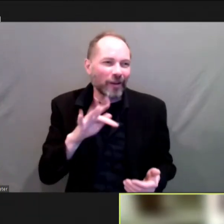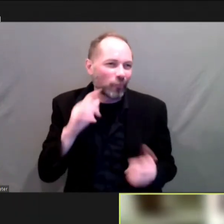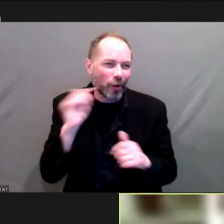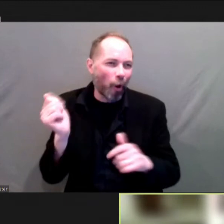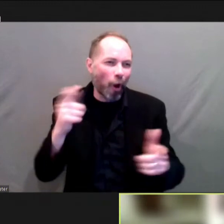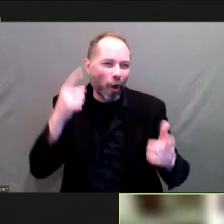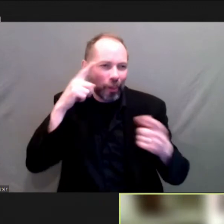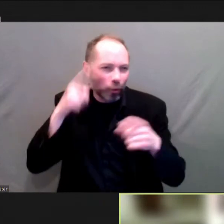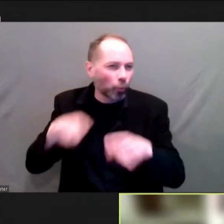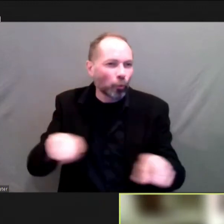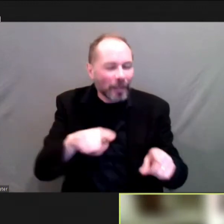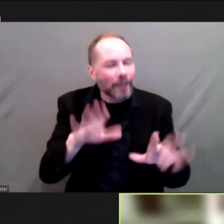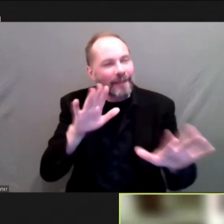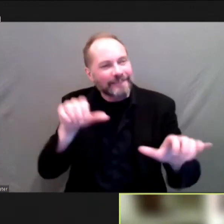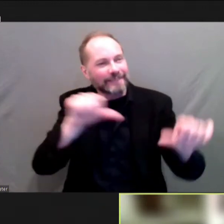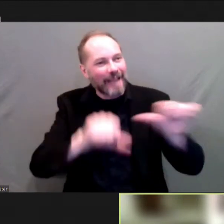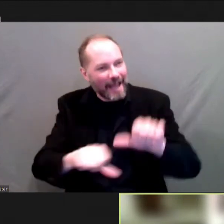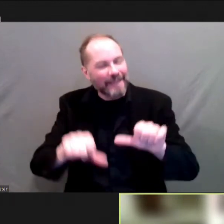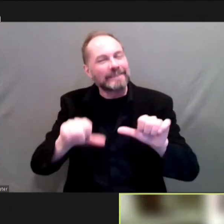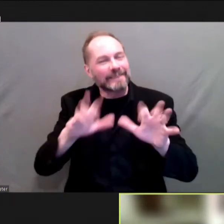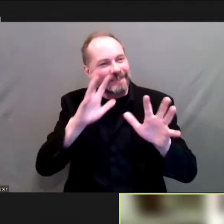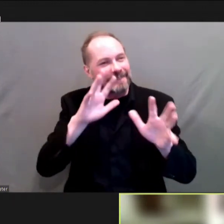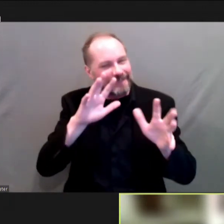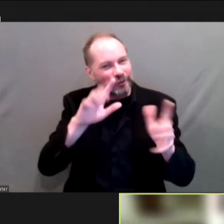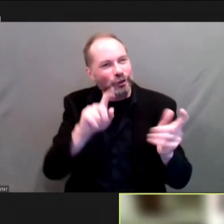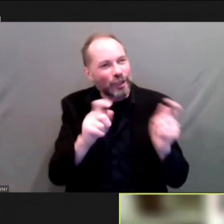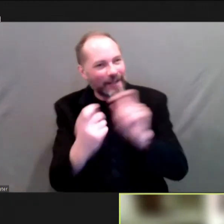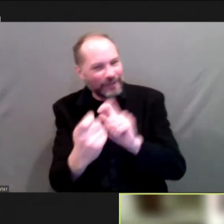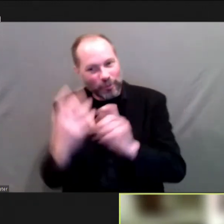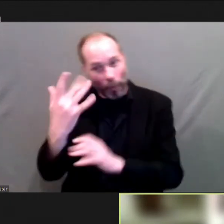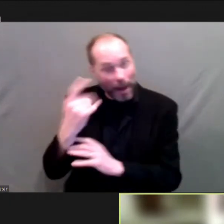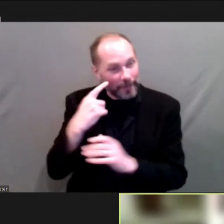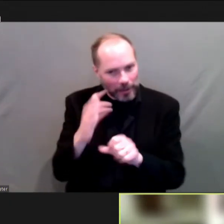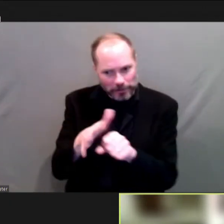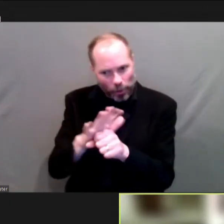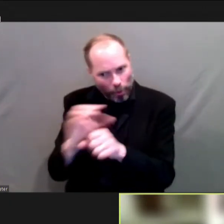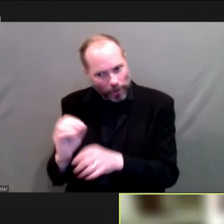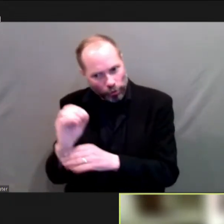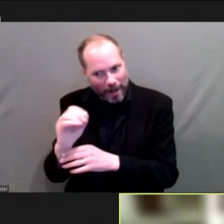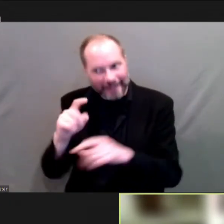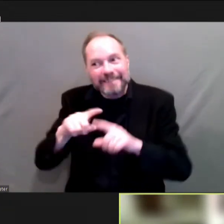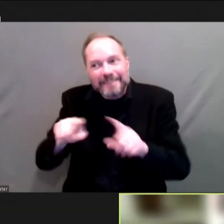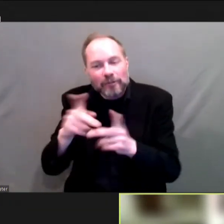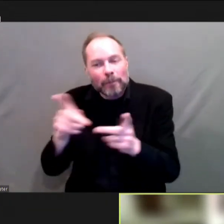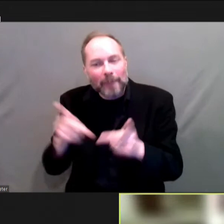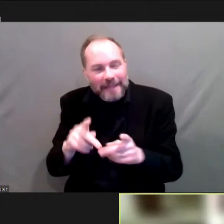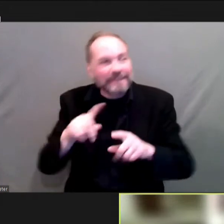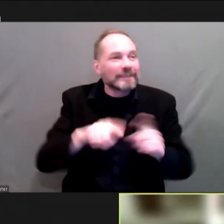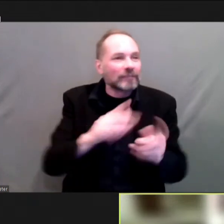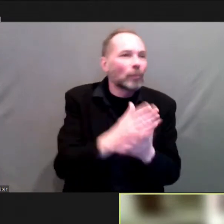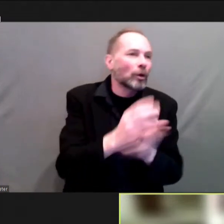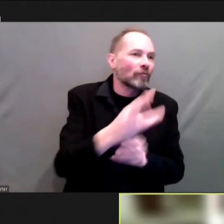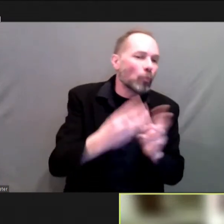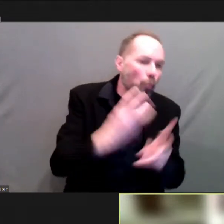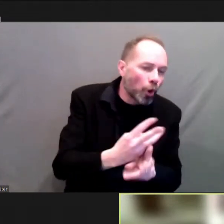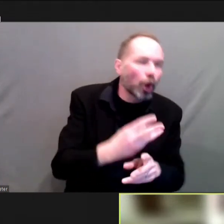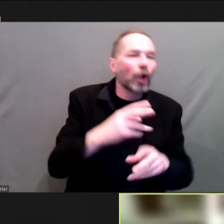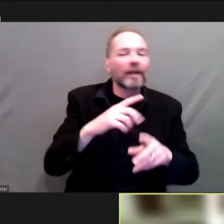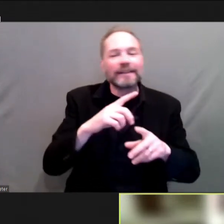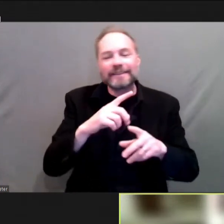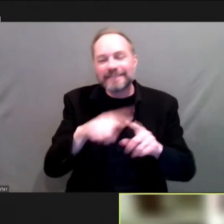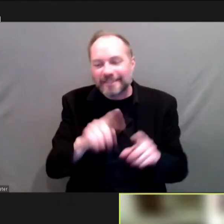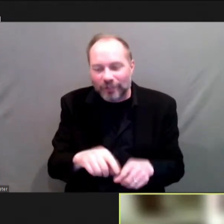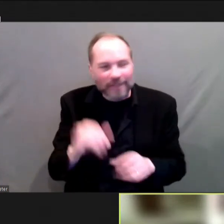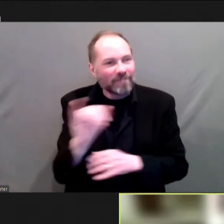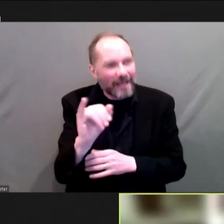It's evolving. It's challenged because Omicron is in different places in different parts of the world with different histories of